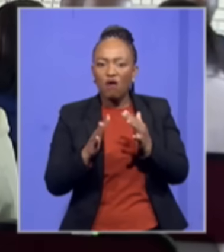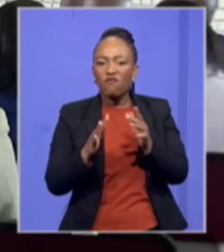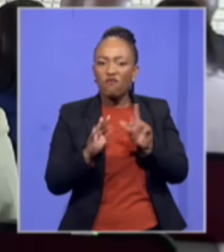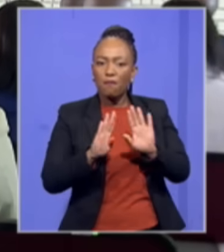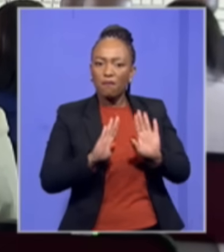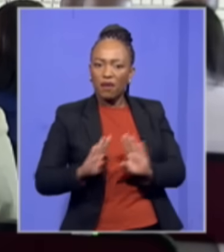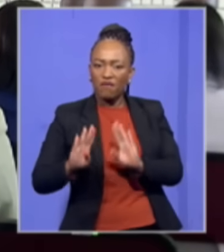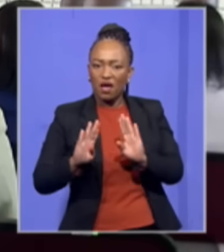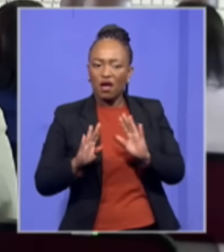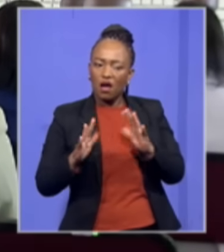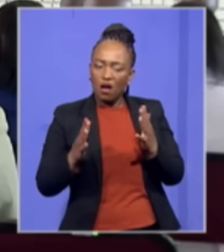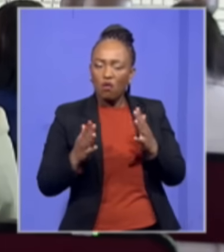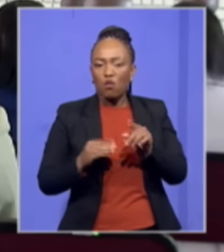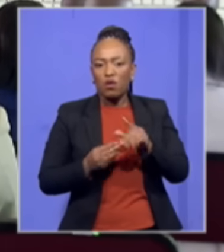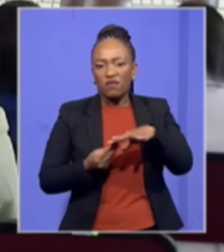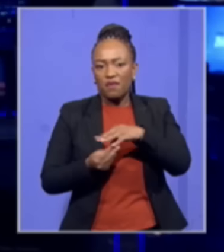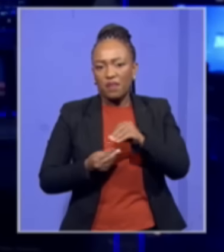boitshwaro setjhabeng.